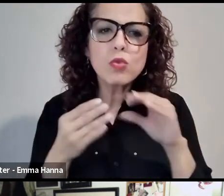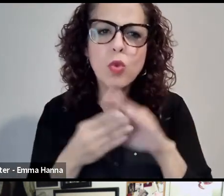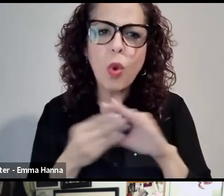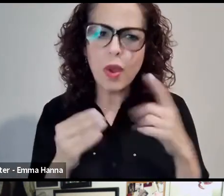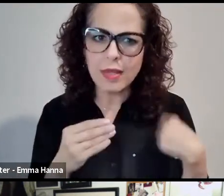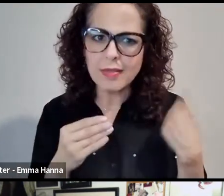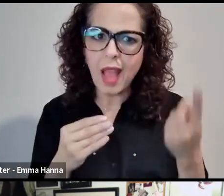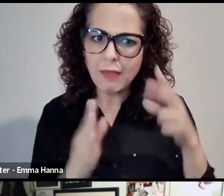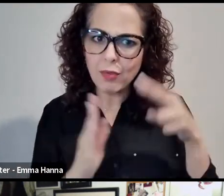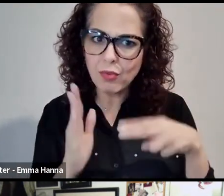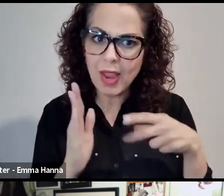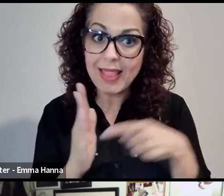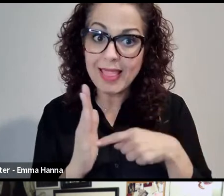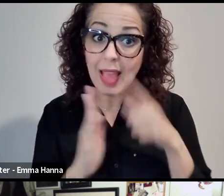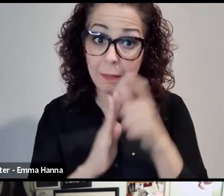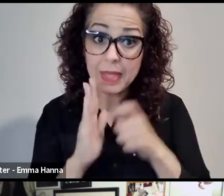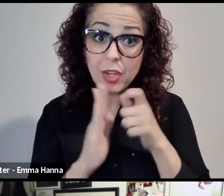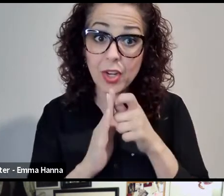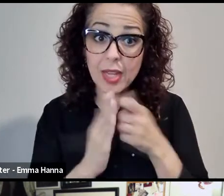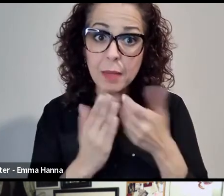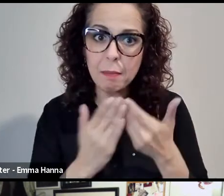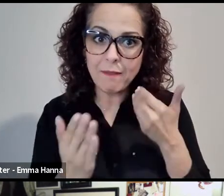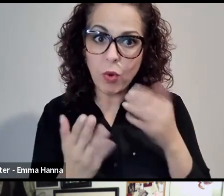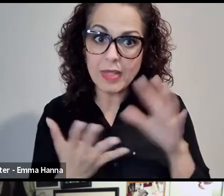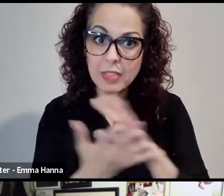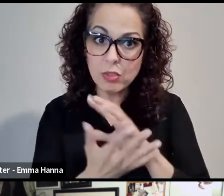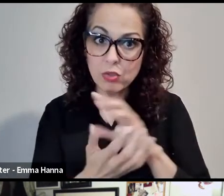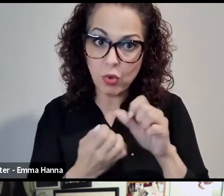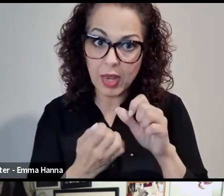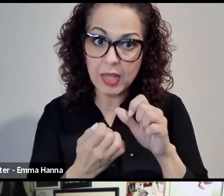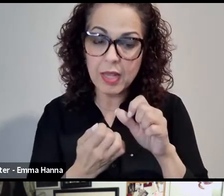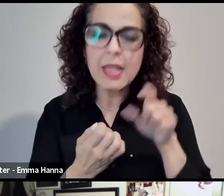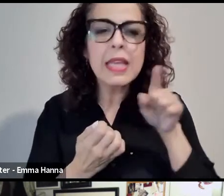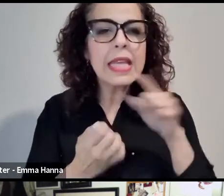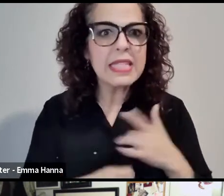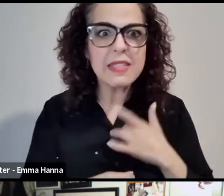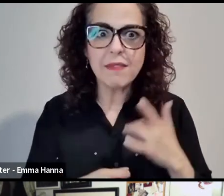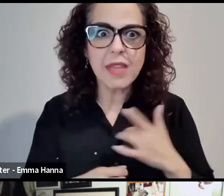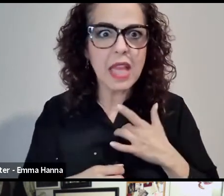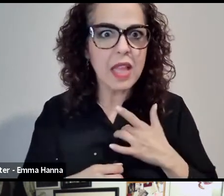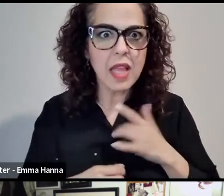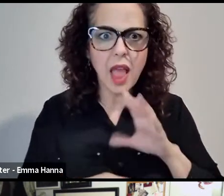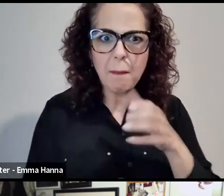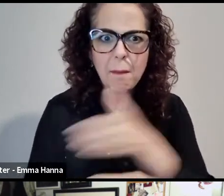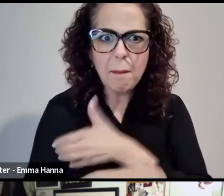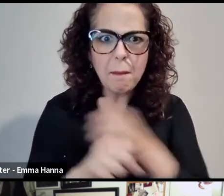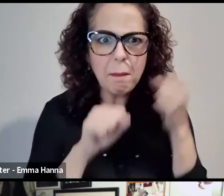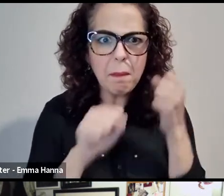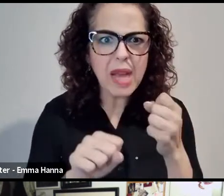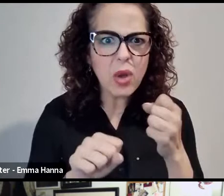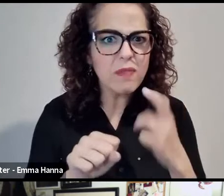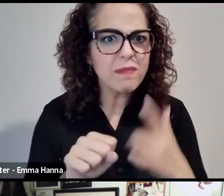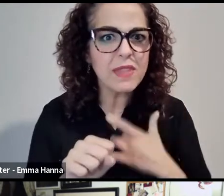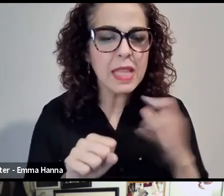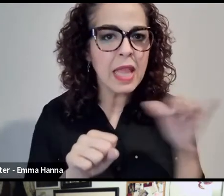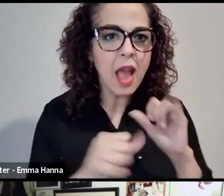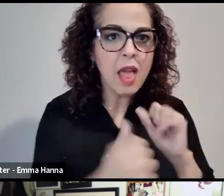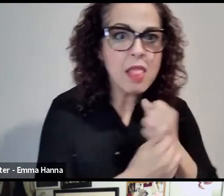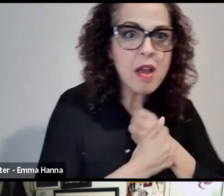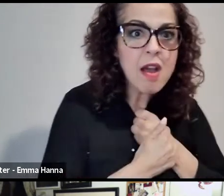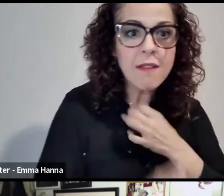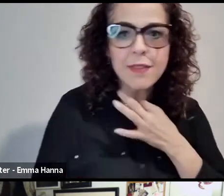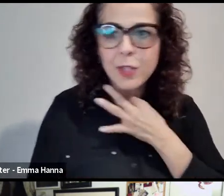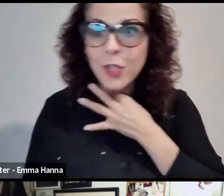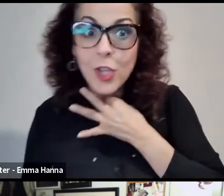that period before he's destroyed, he's feeling all of these powerful feelings like love and curiosity